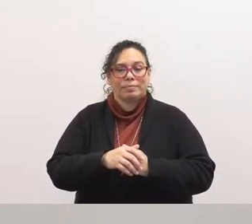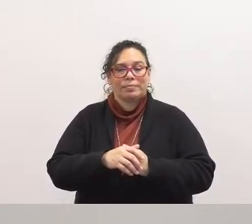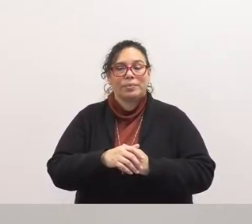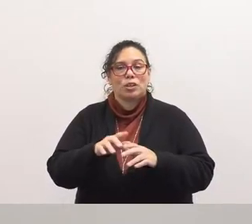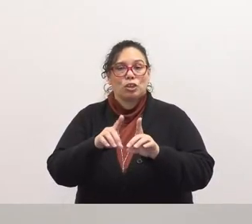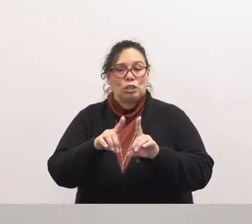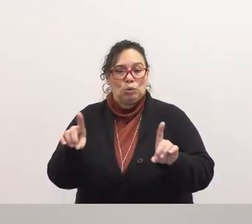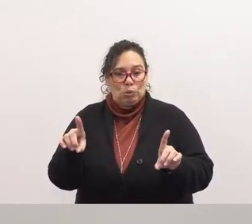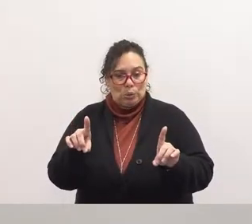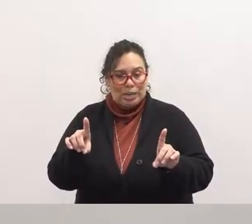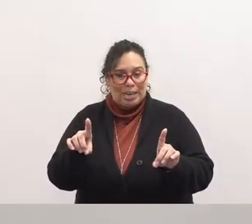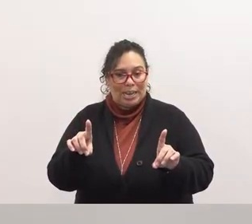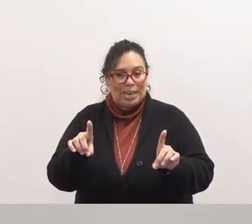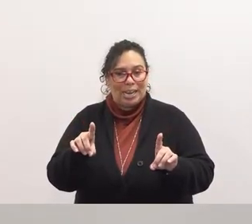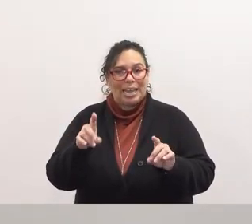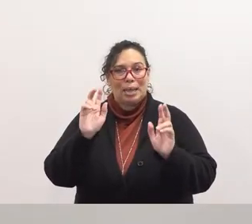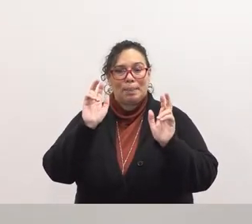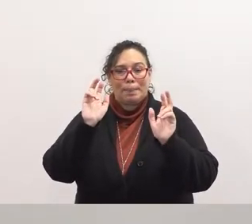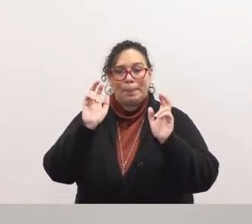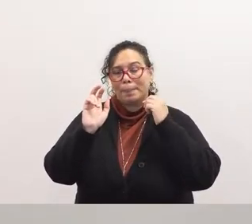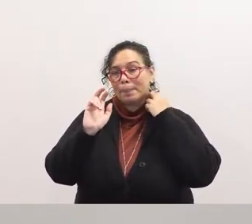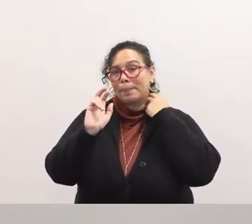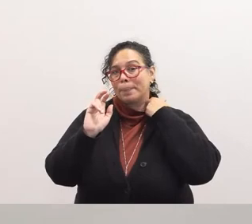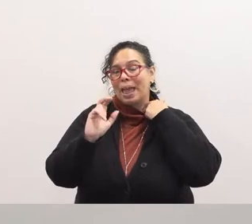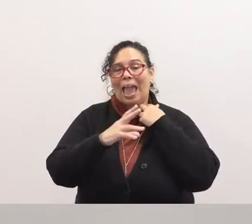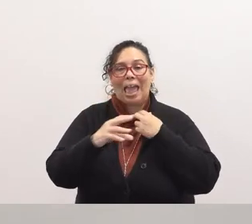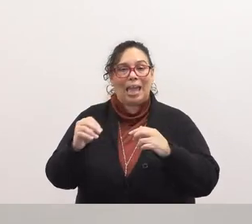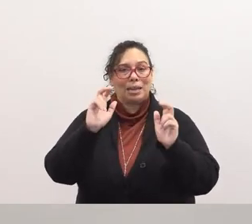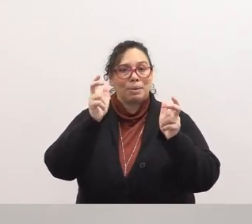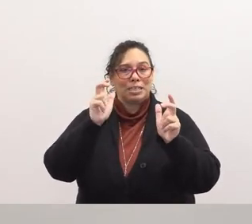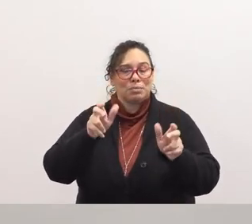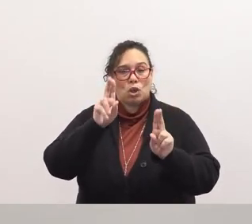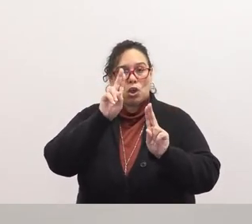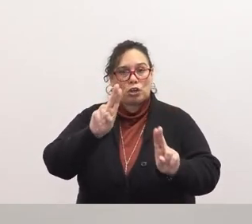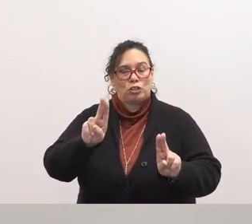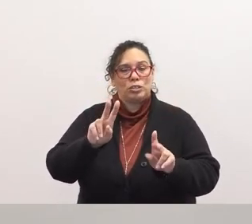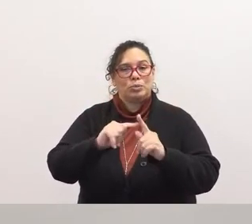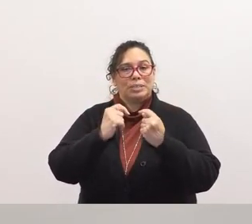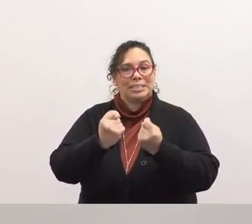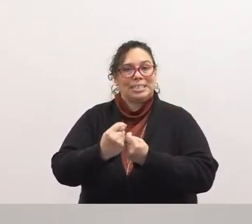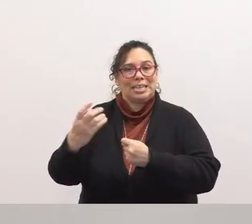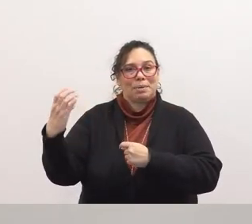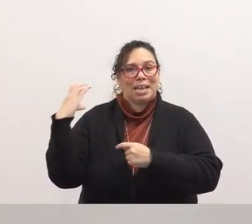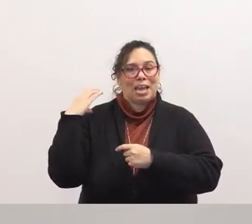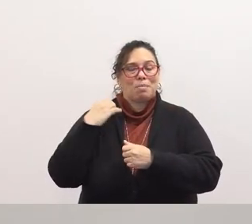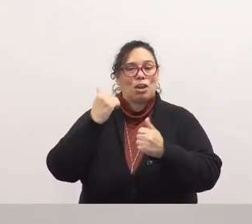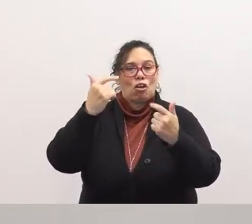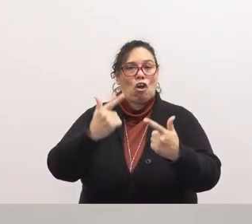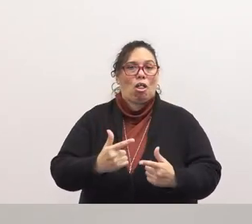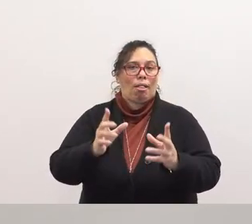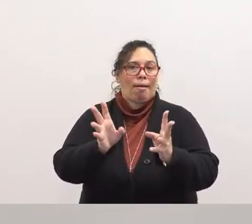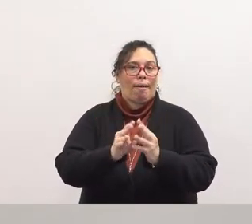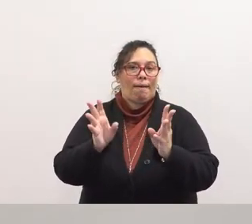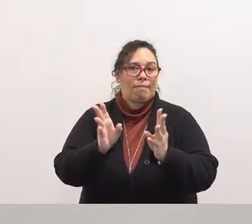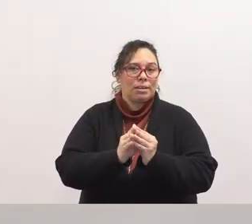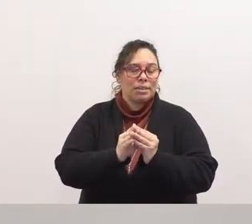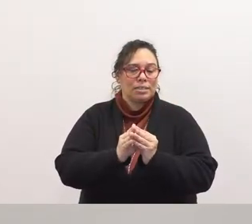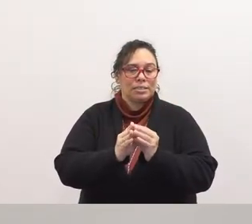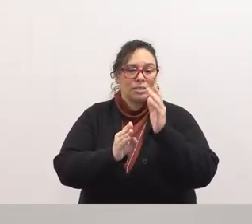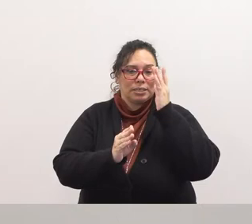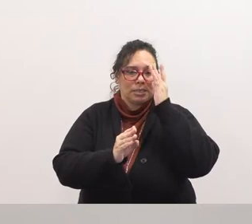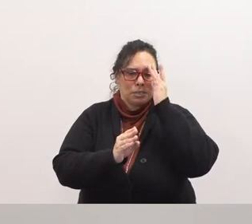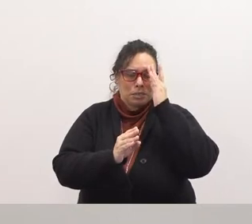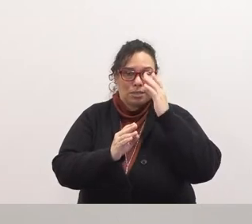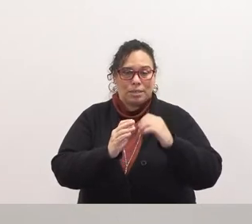with a degree and basketball honors. He was team captain and an all-conference